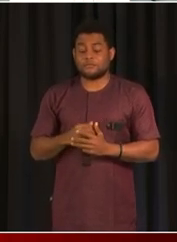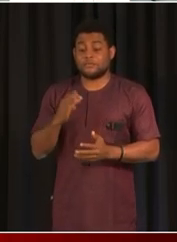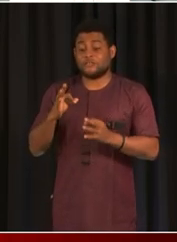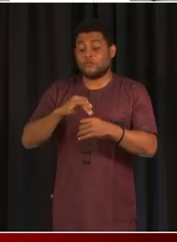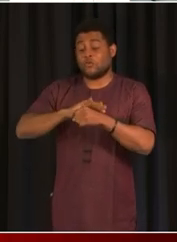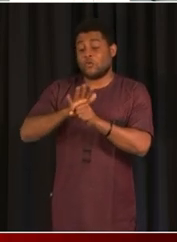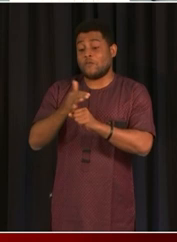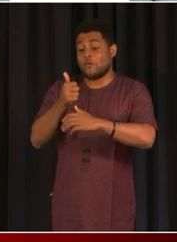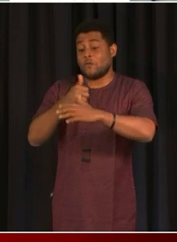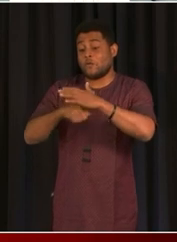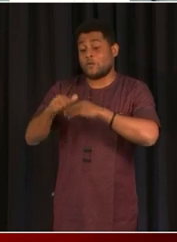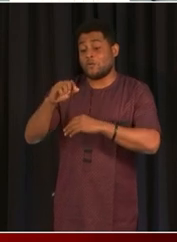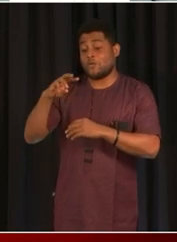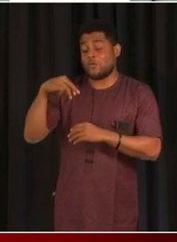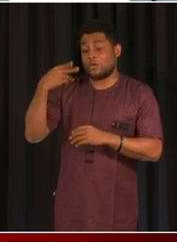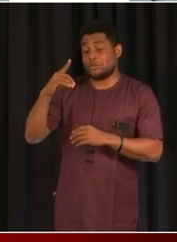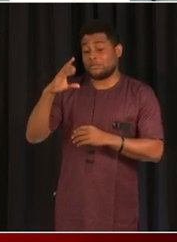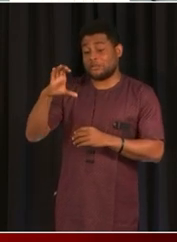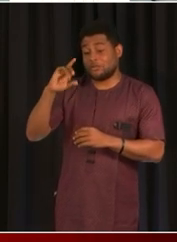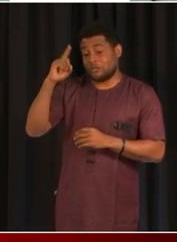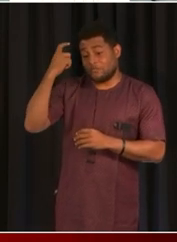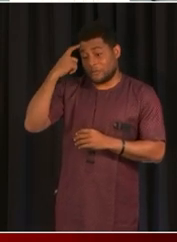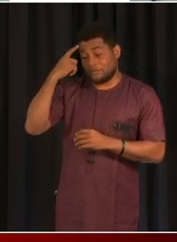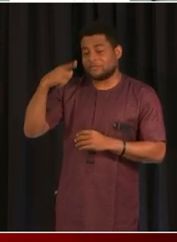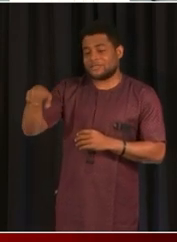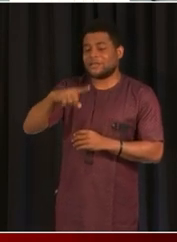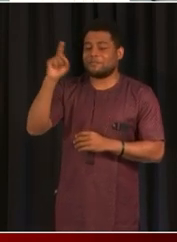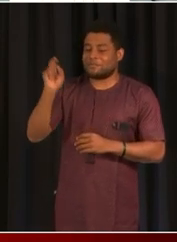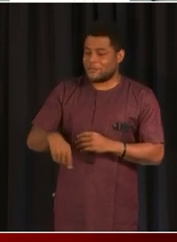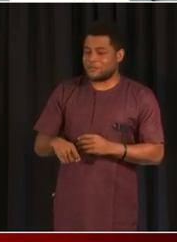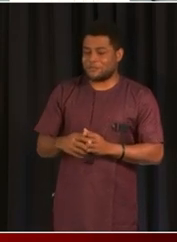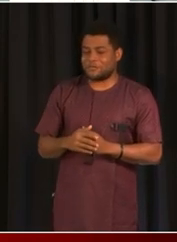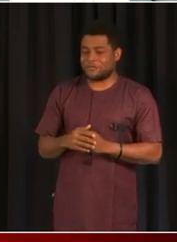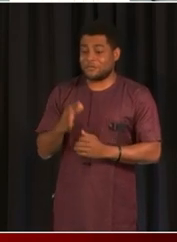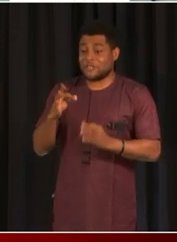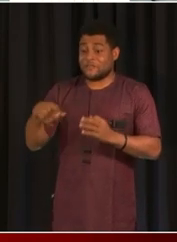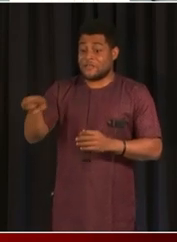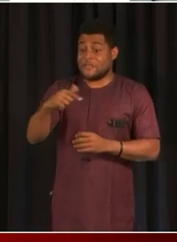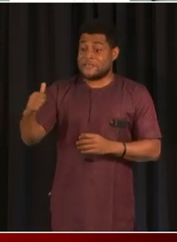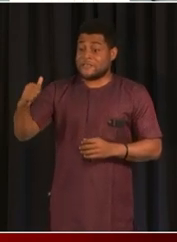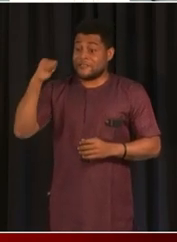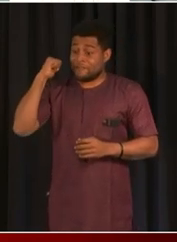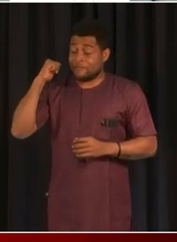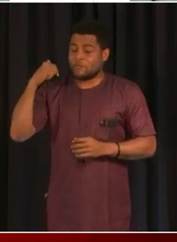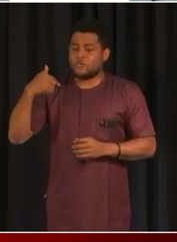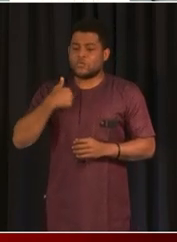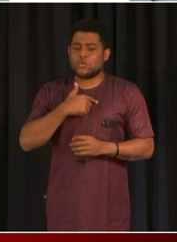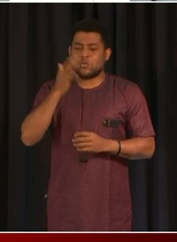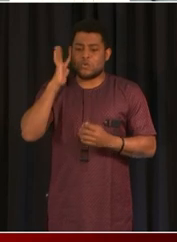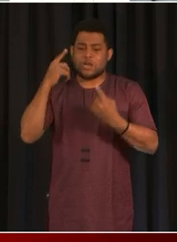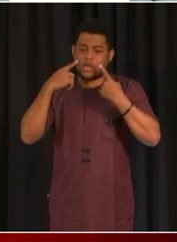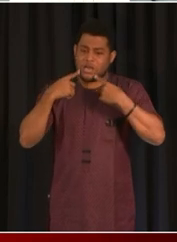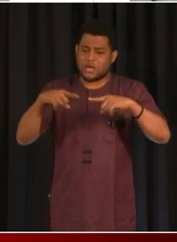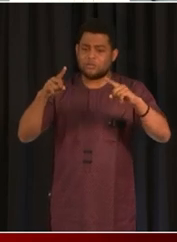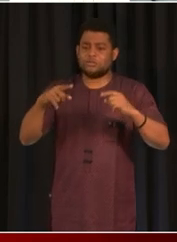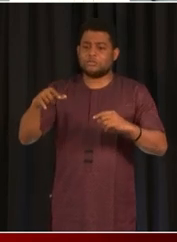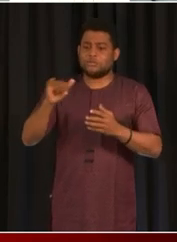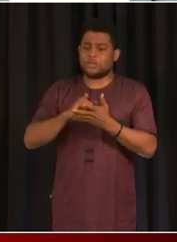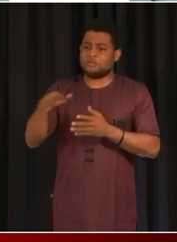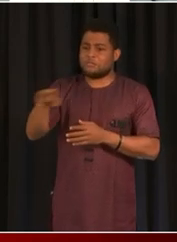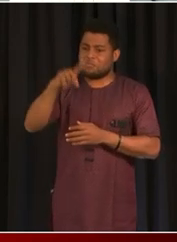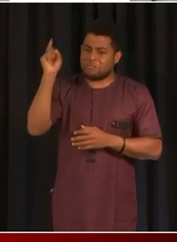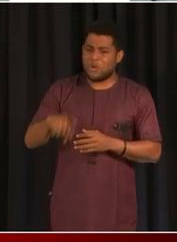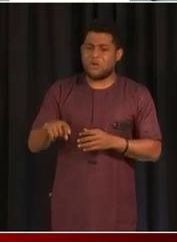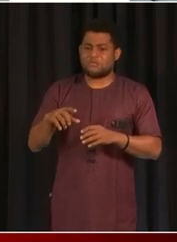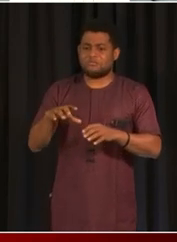they refuse vaccination, we announced last week that they will be required to undergo weekly testing.